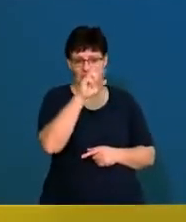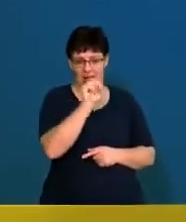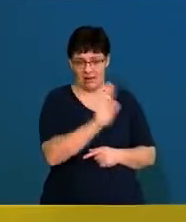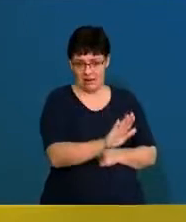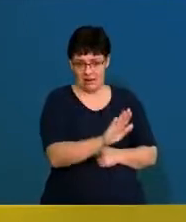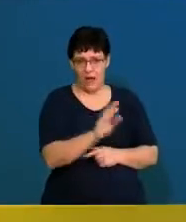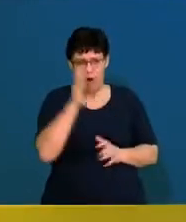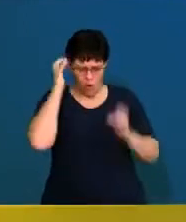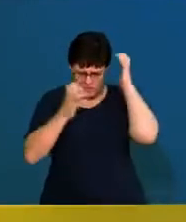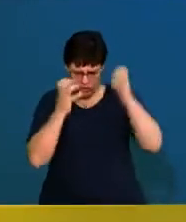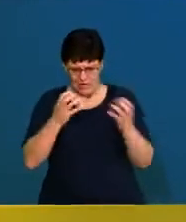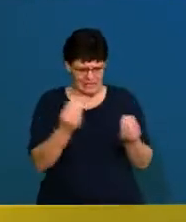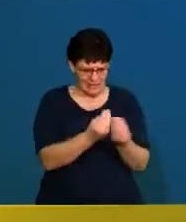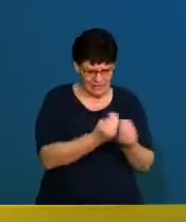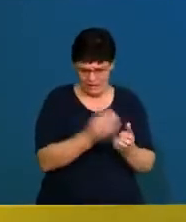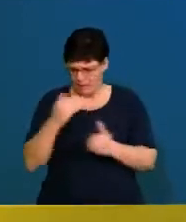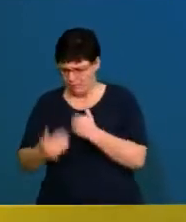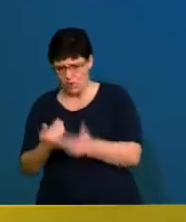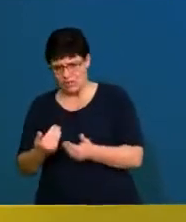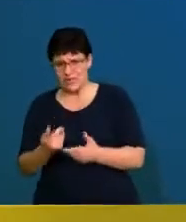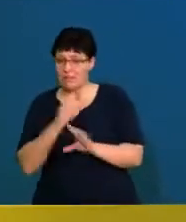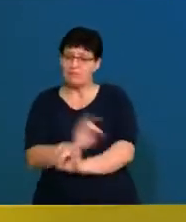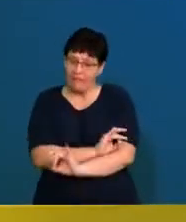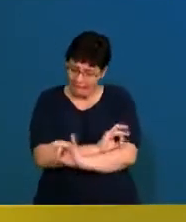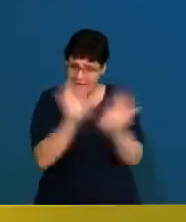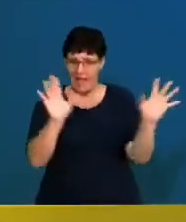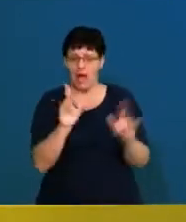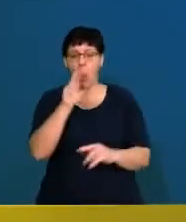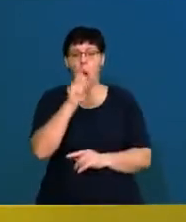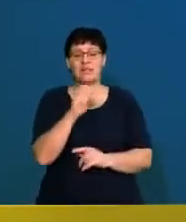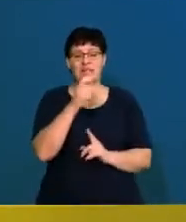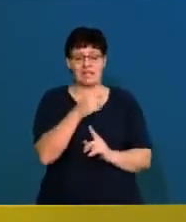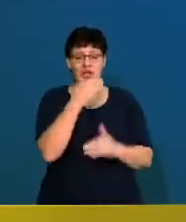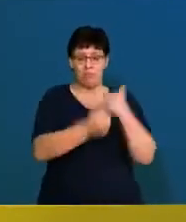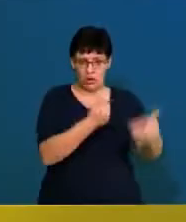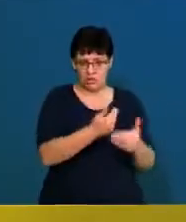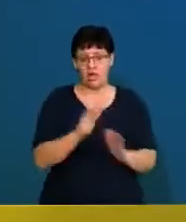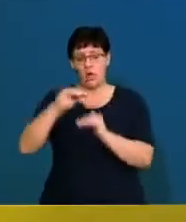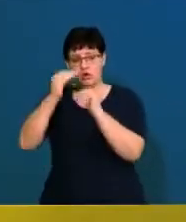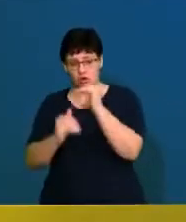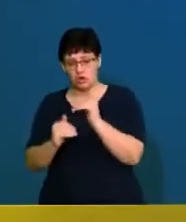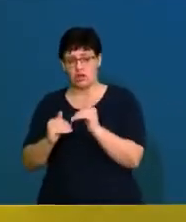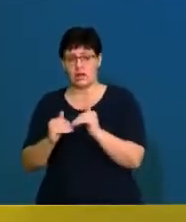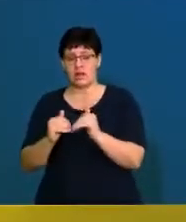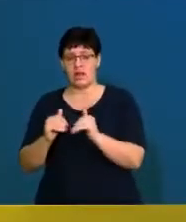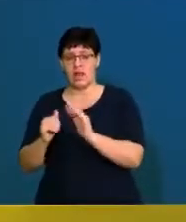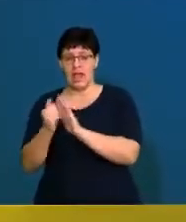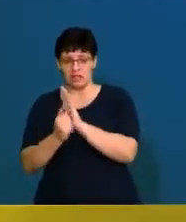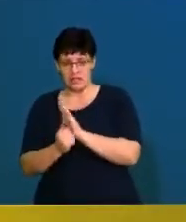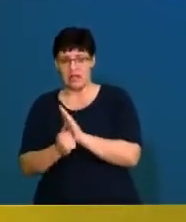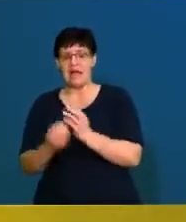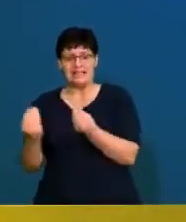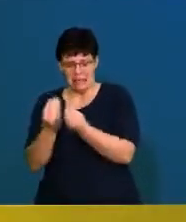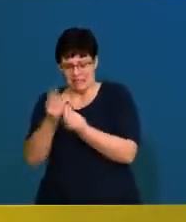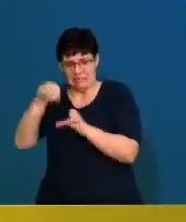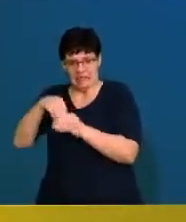the confusion between substance and process needs to be very clear. Oxidation, process; reducing agent, substance,